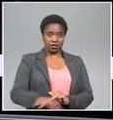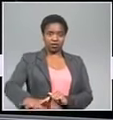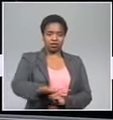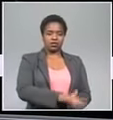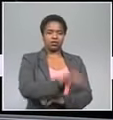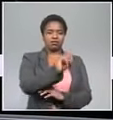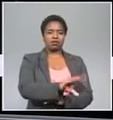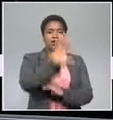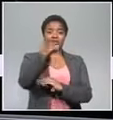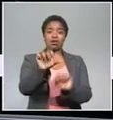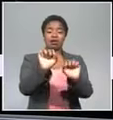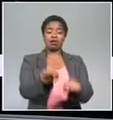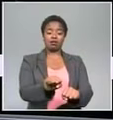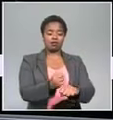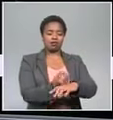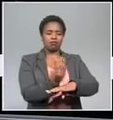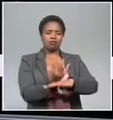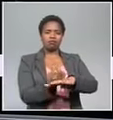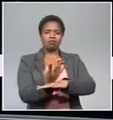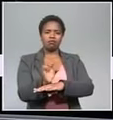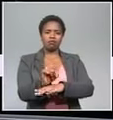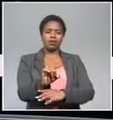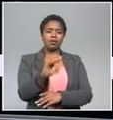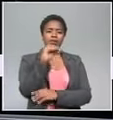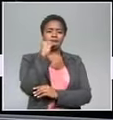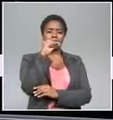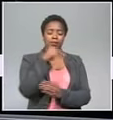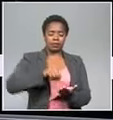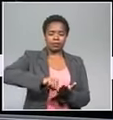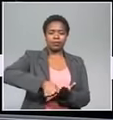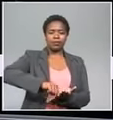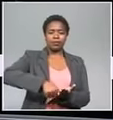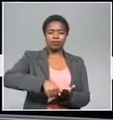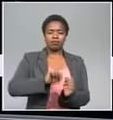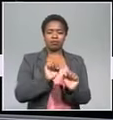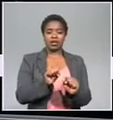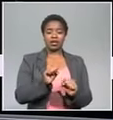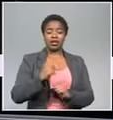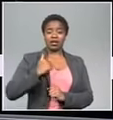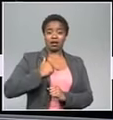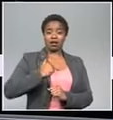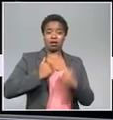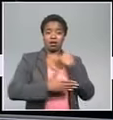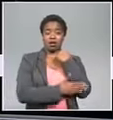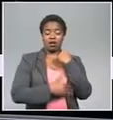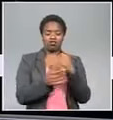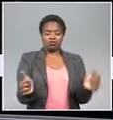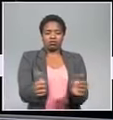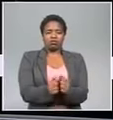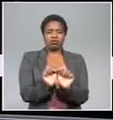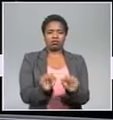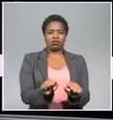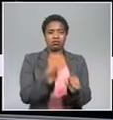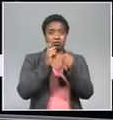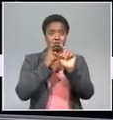to legally grow cannabis for medical use. The city has partnered with a Canadian pharmaceutical corporation for this new venture, and it aims to